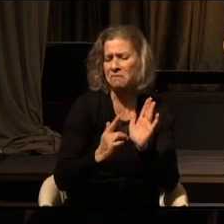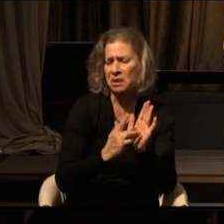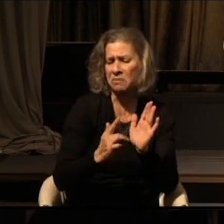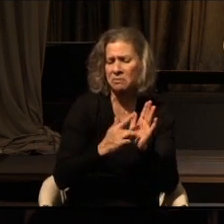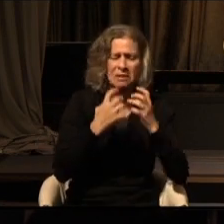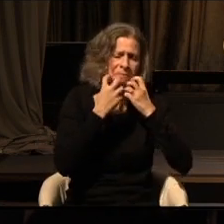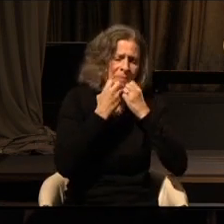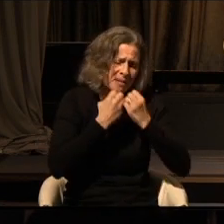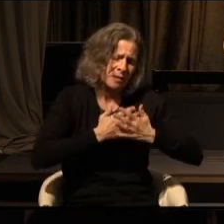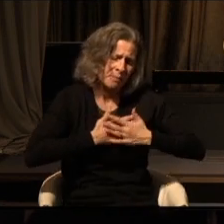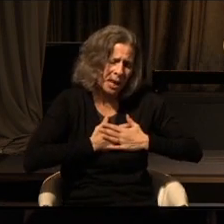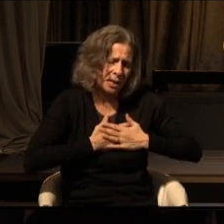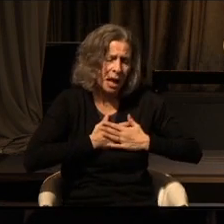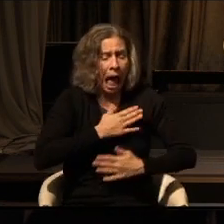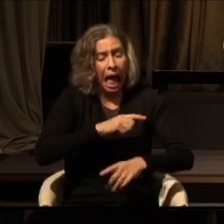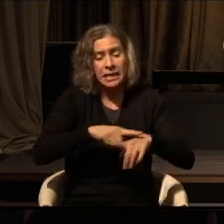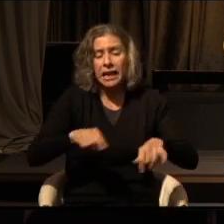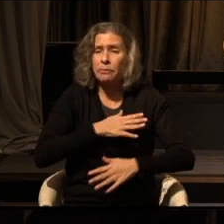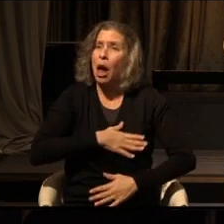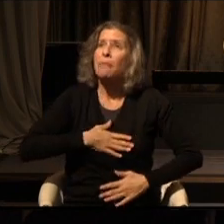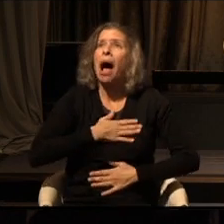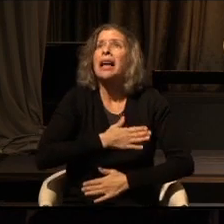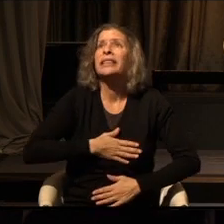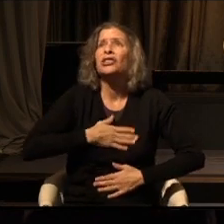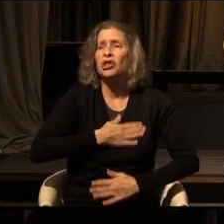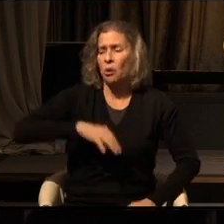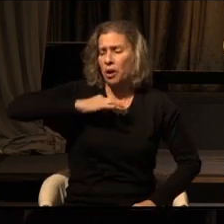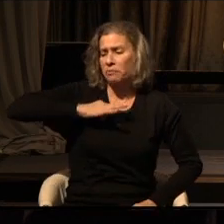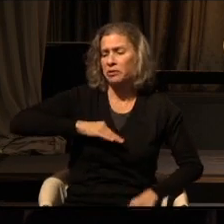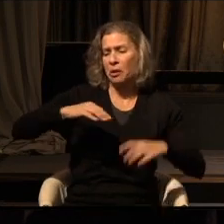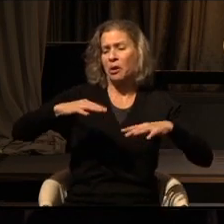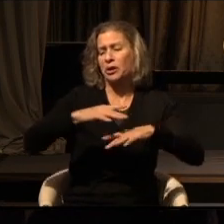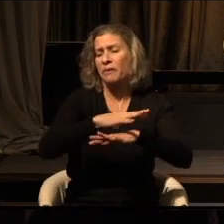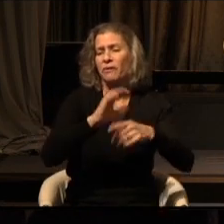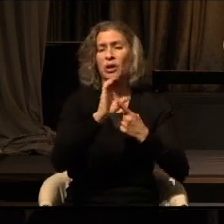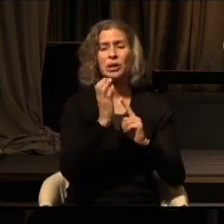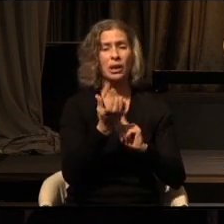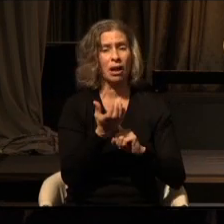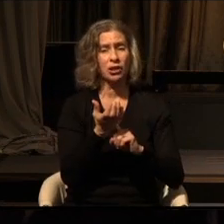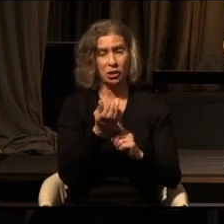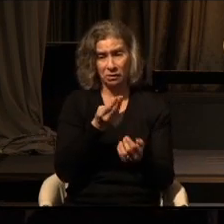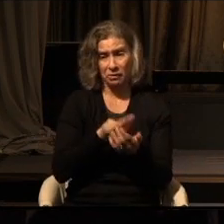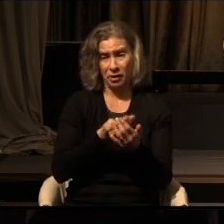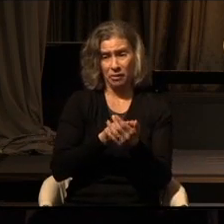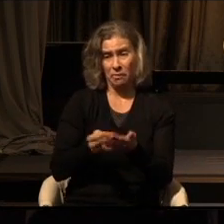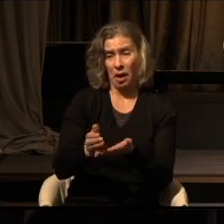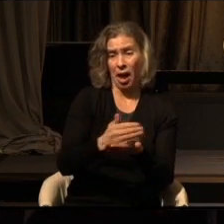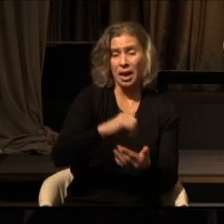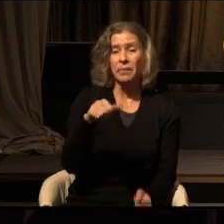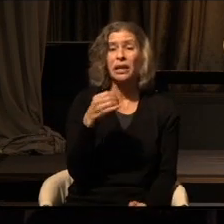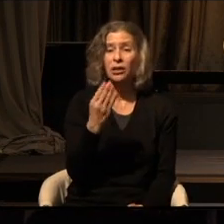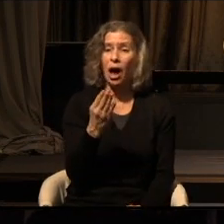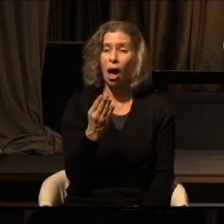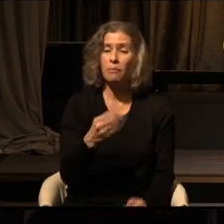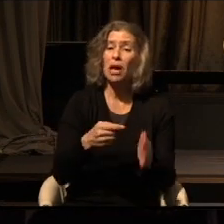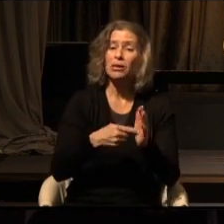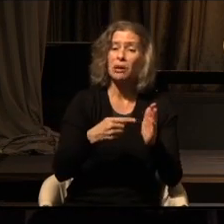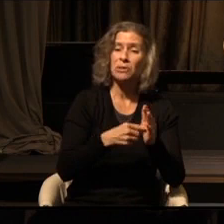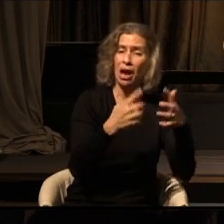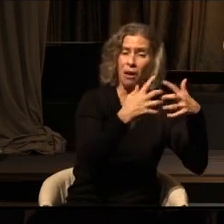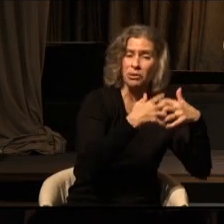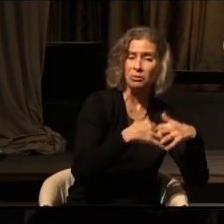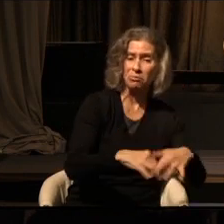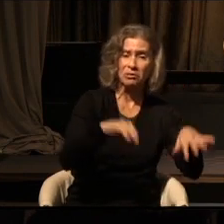I enjoy and profit off the same availability of diverse culture for a living. At times, I see it all working. Other